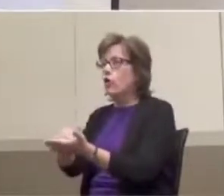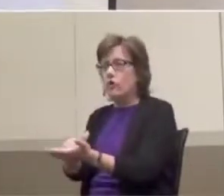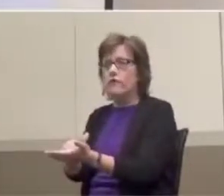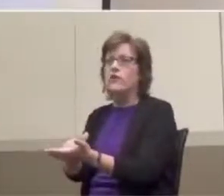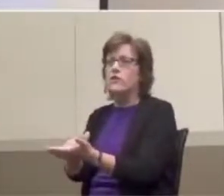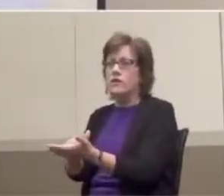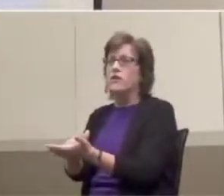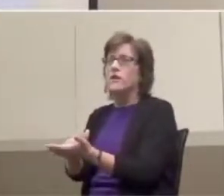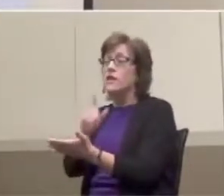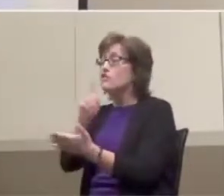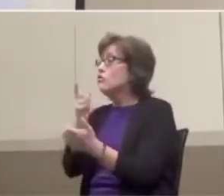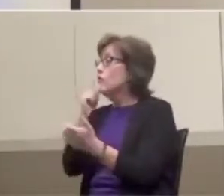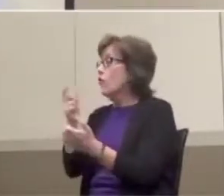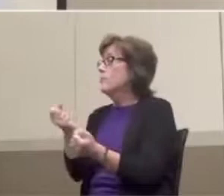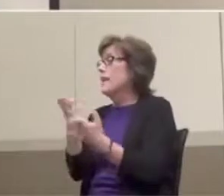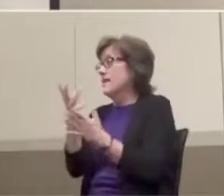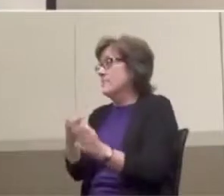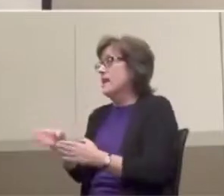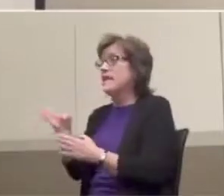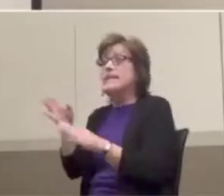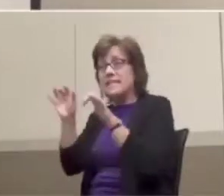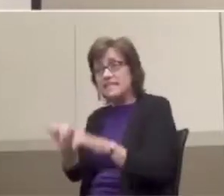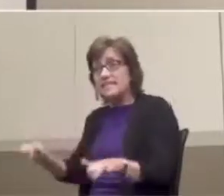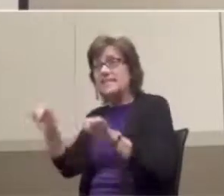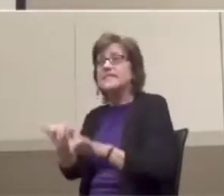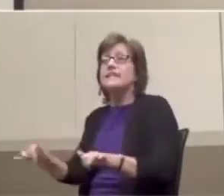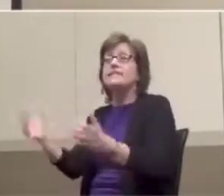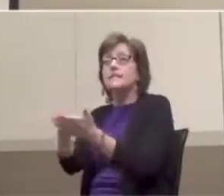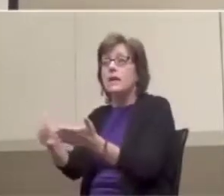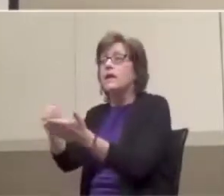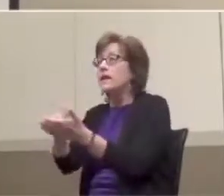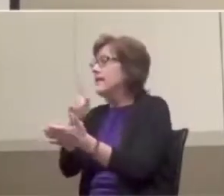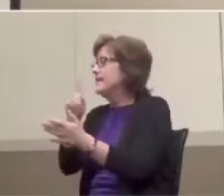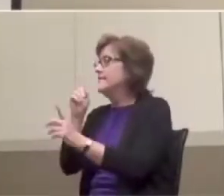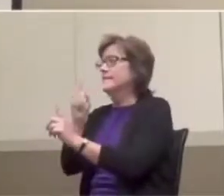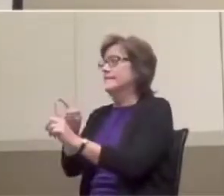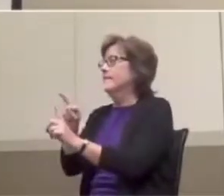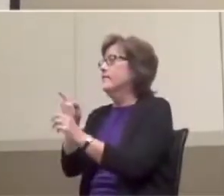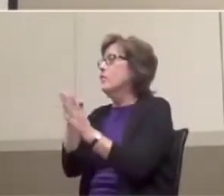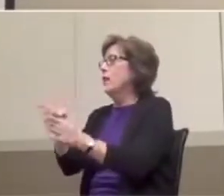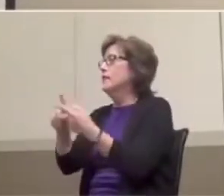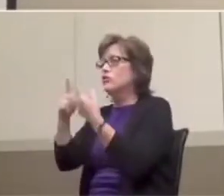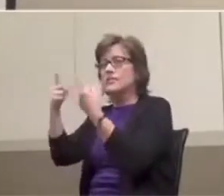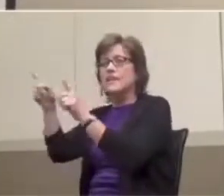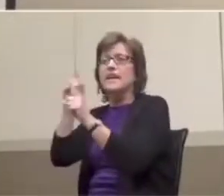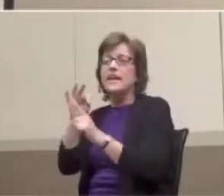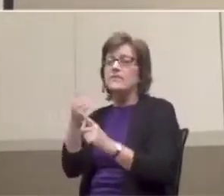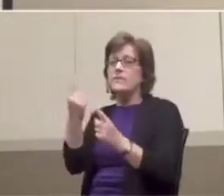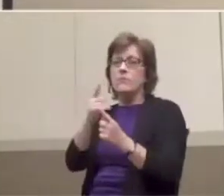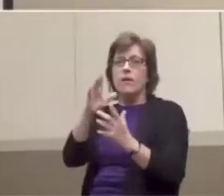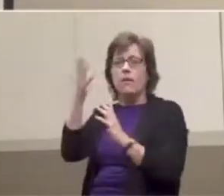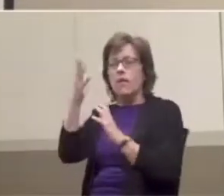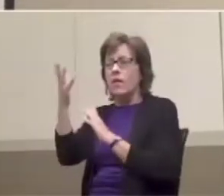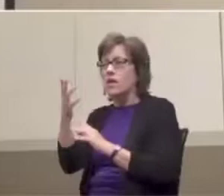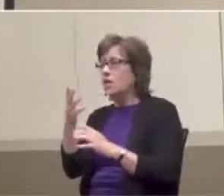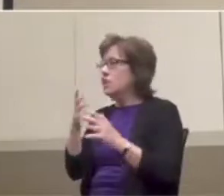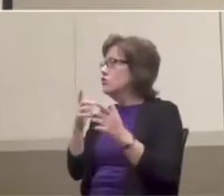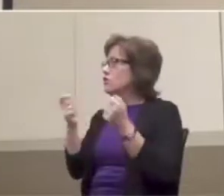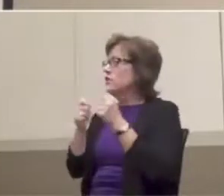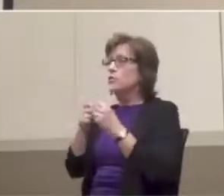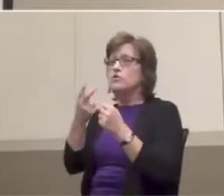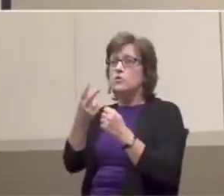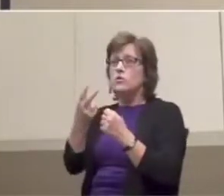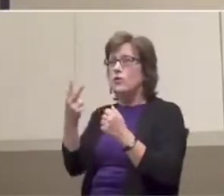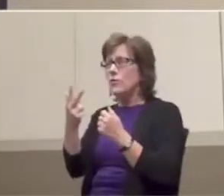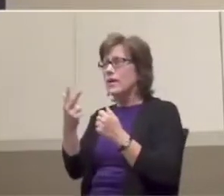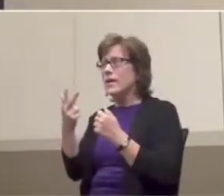plans, consistency is the key to success, right? If something goes wrong with it, or you're dealing with 2 or 3, God forbid, or 4 kids